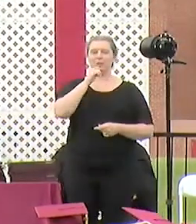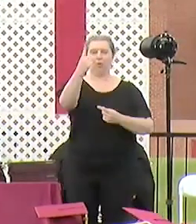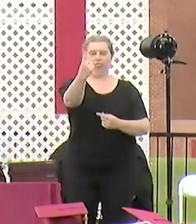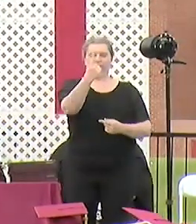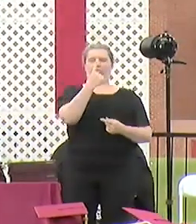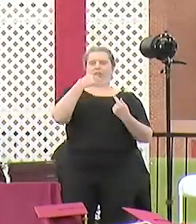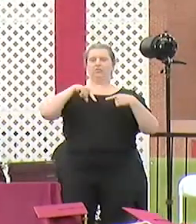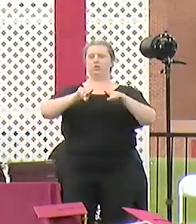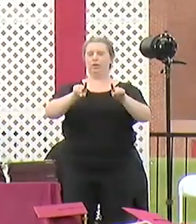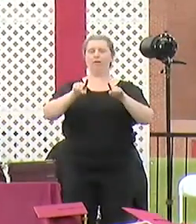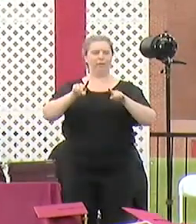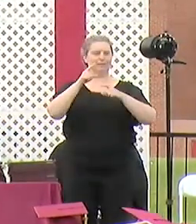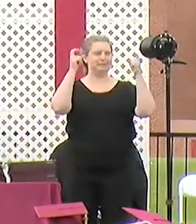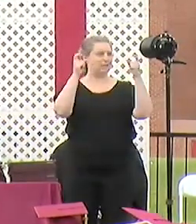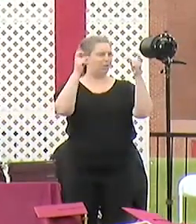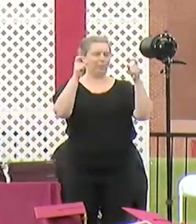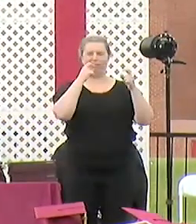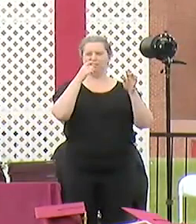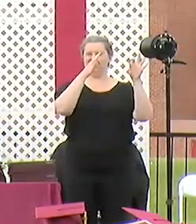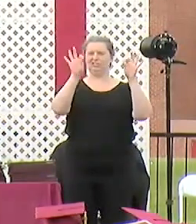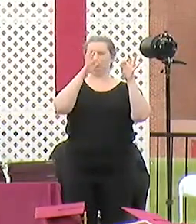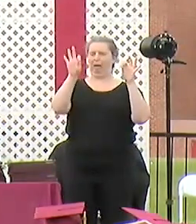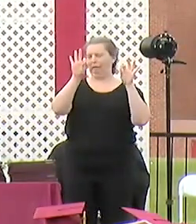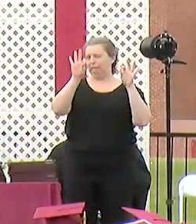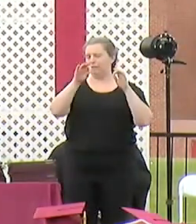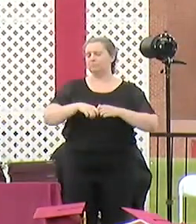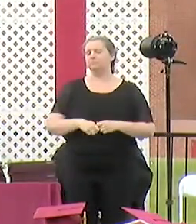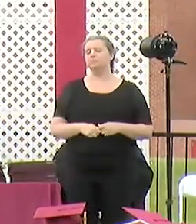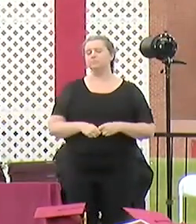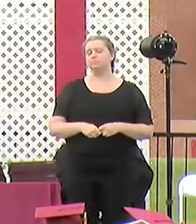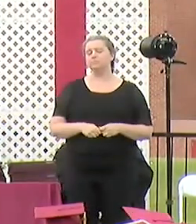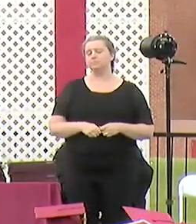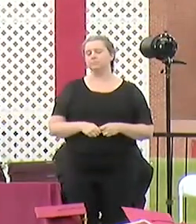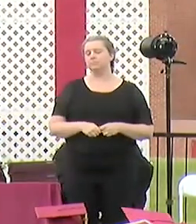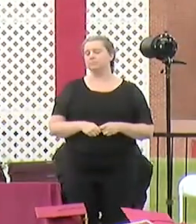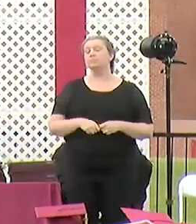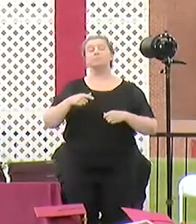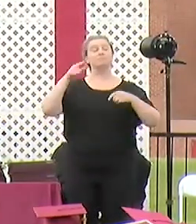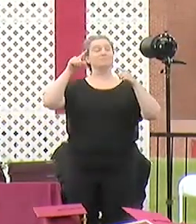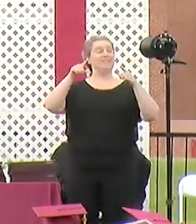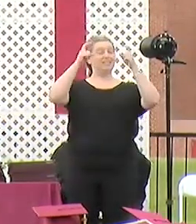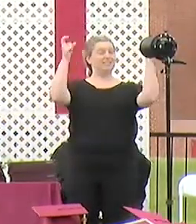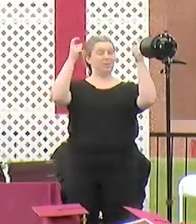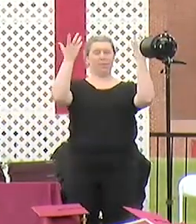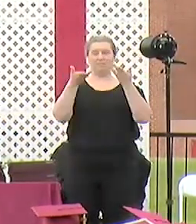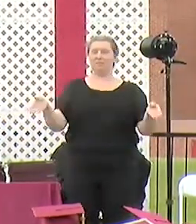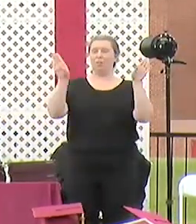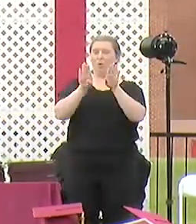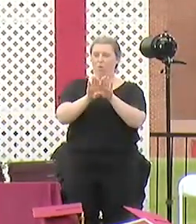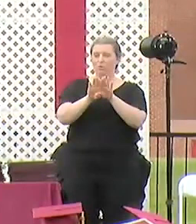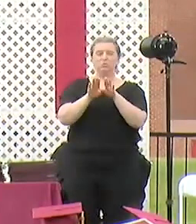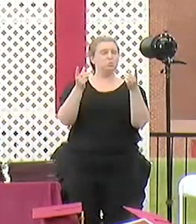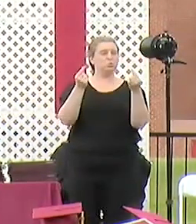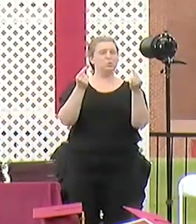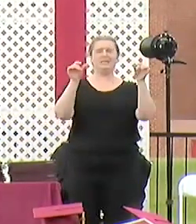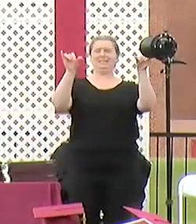the ceremony, as this is a distraction from this very special occasion. At the conclusion of the commencement ceremony, we ask that everyone